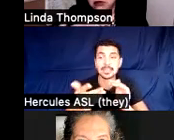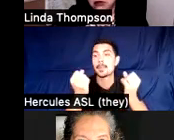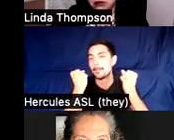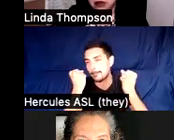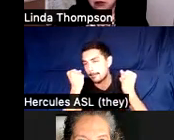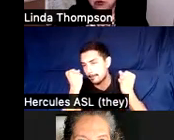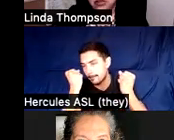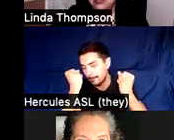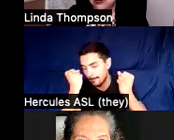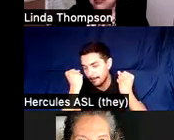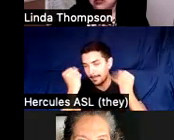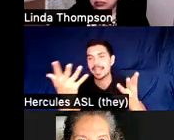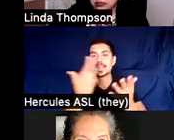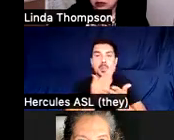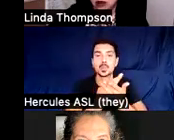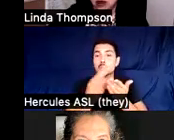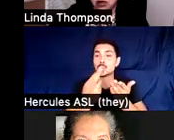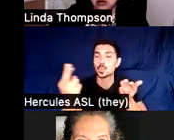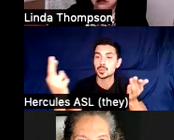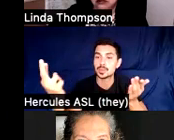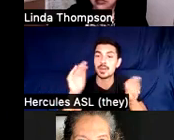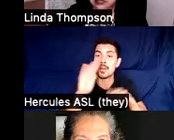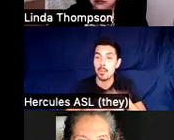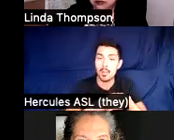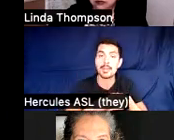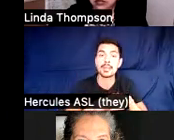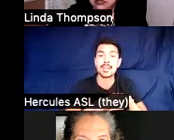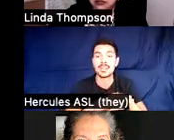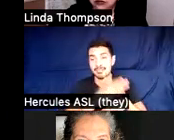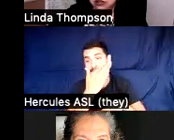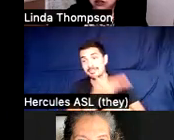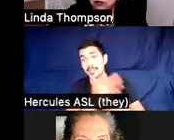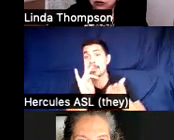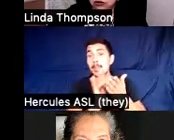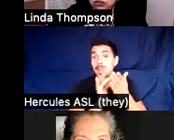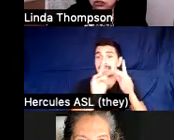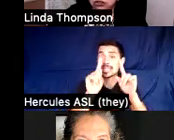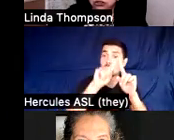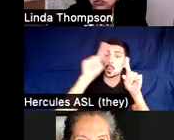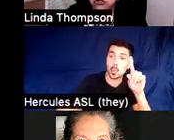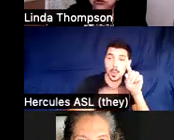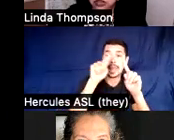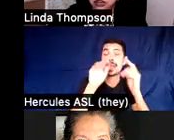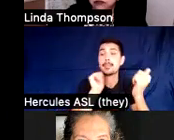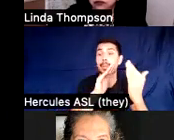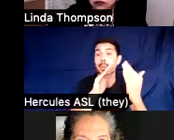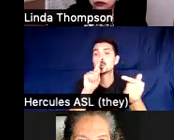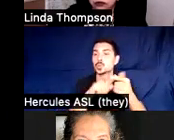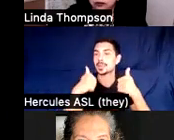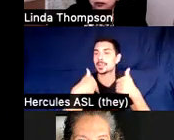many resources on this medicine wheel approach to